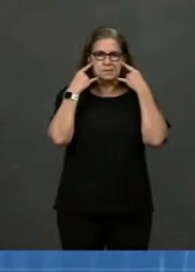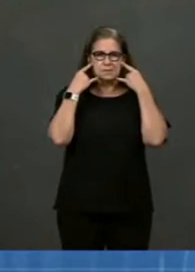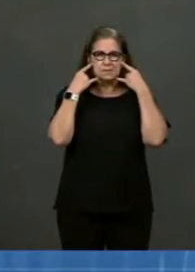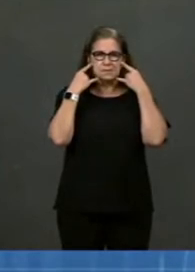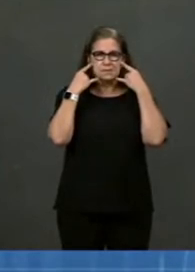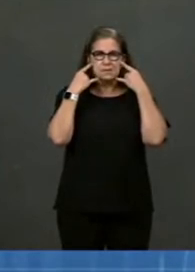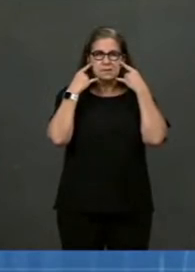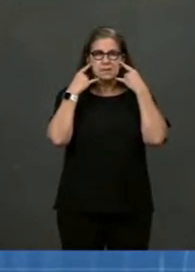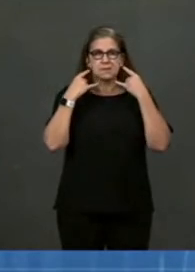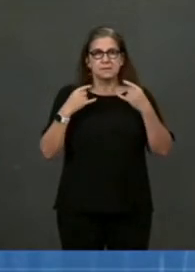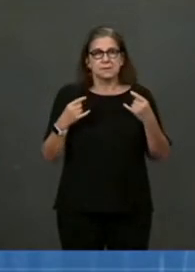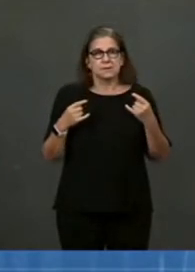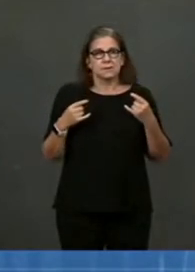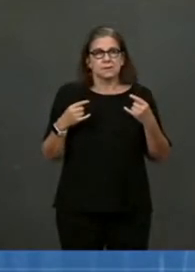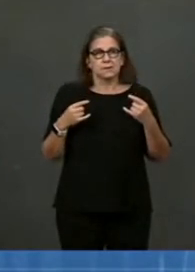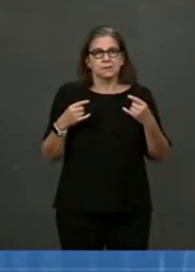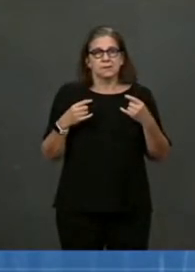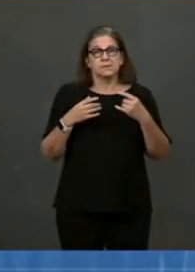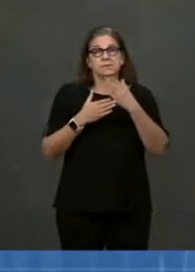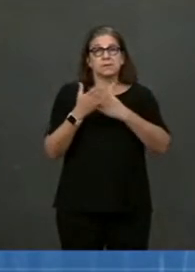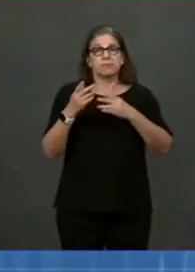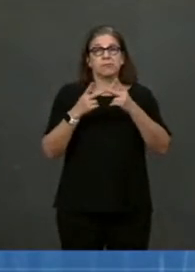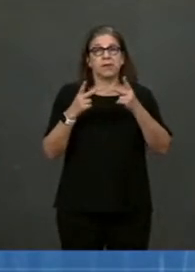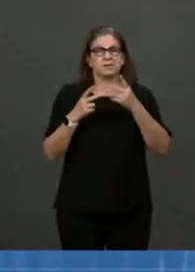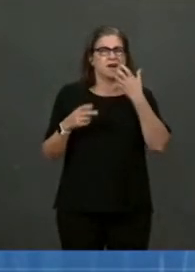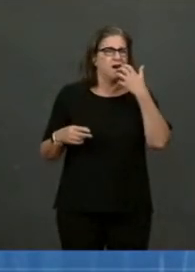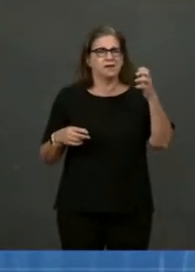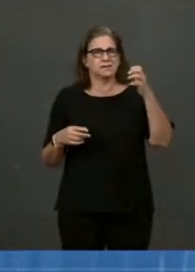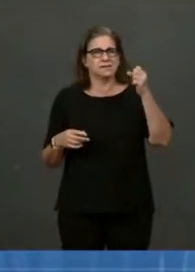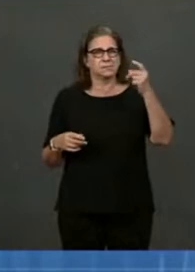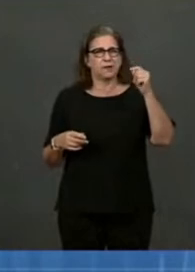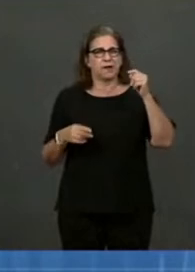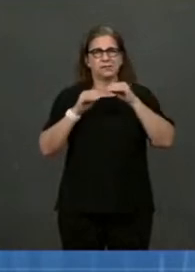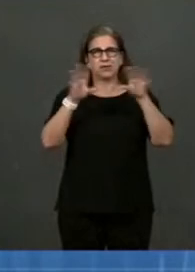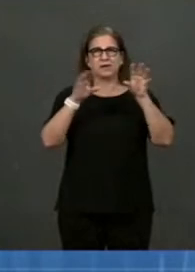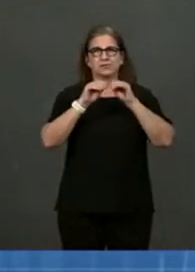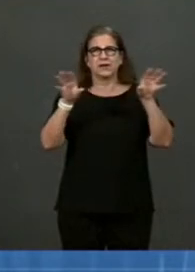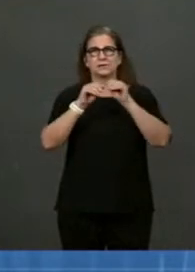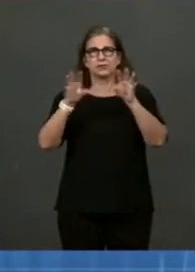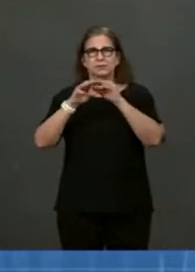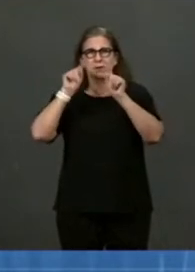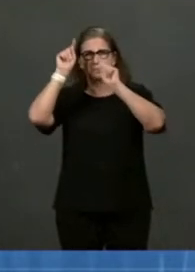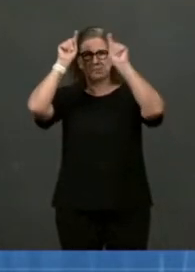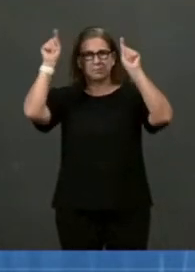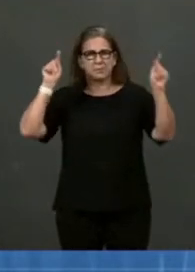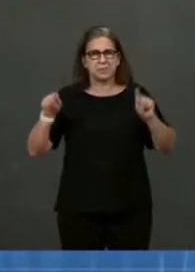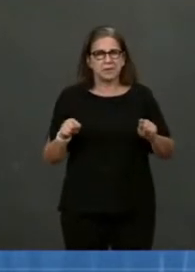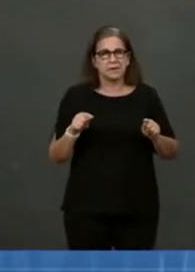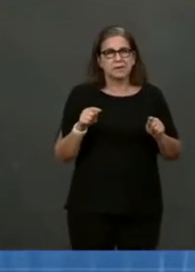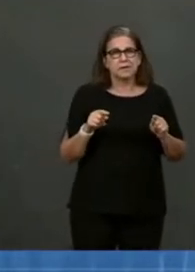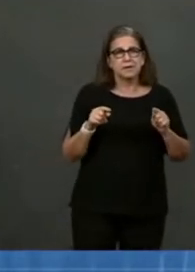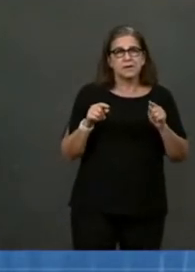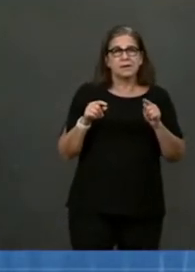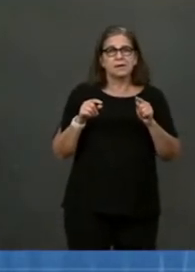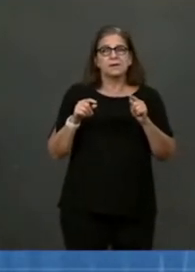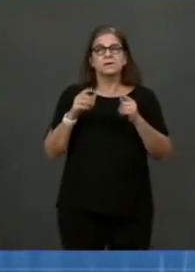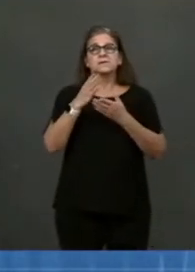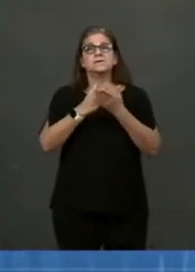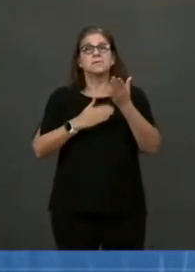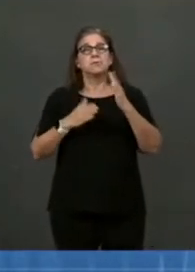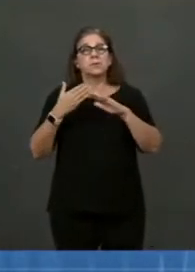more communities start to get, I mean, high to substantial community transmission, but as more communities start to get down into that low to